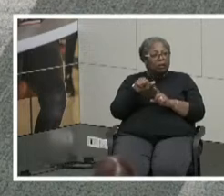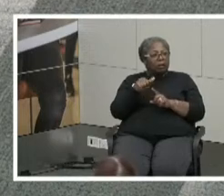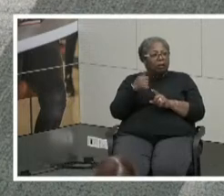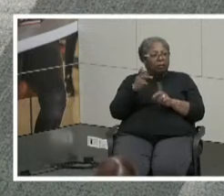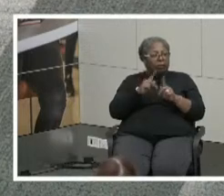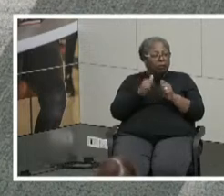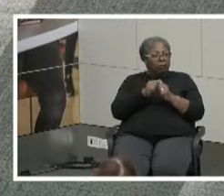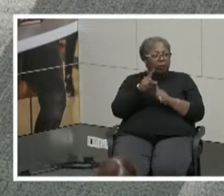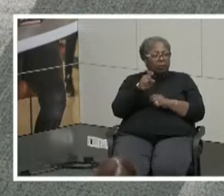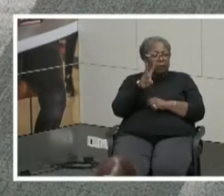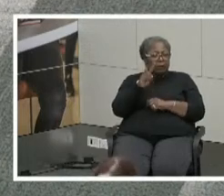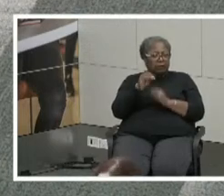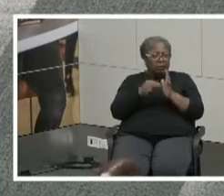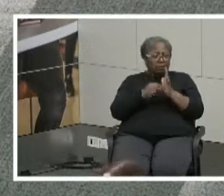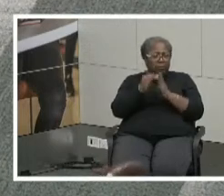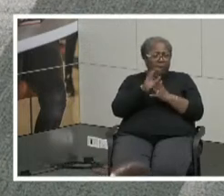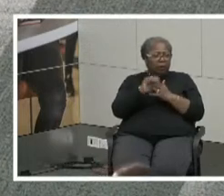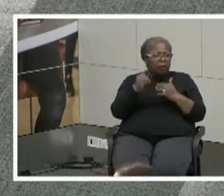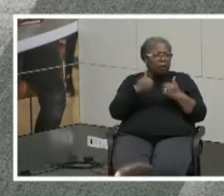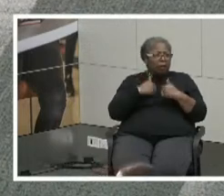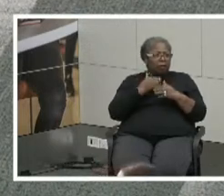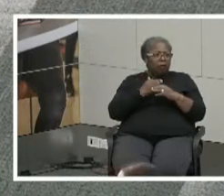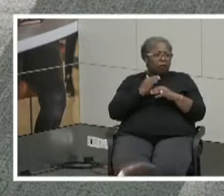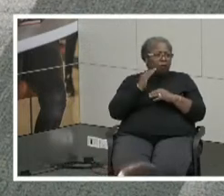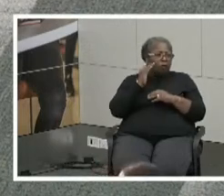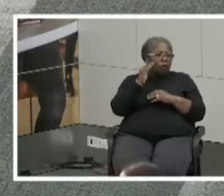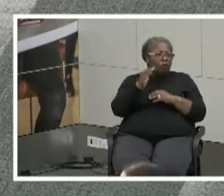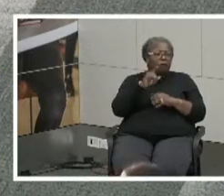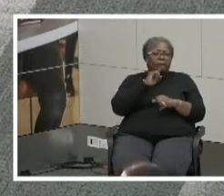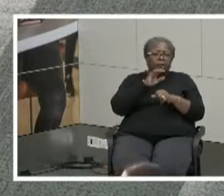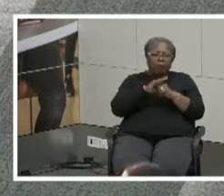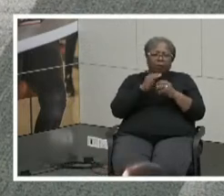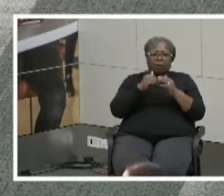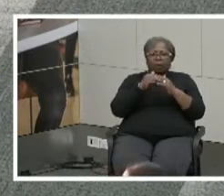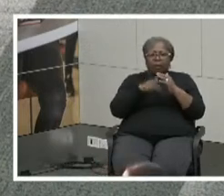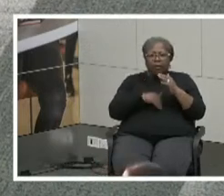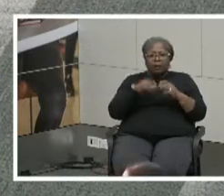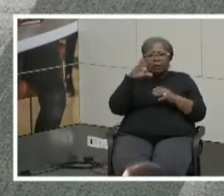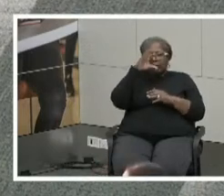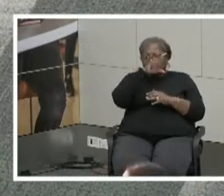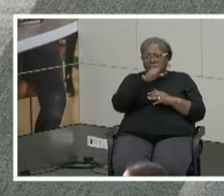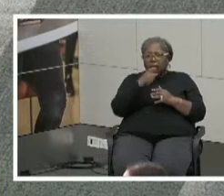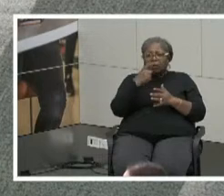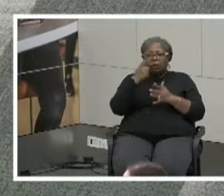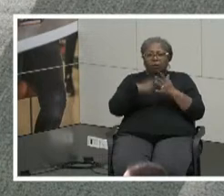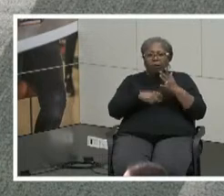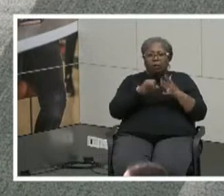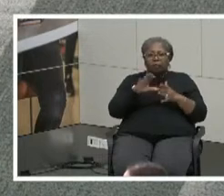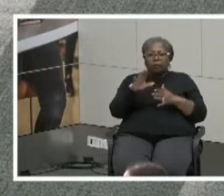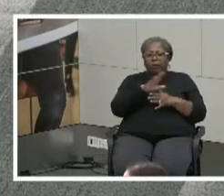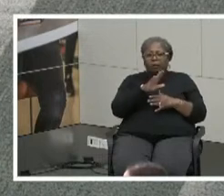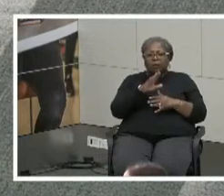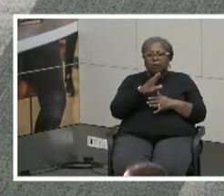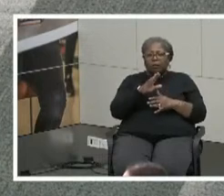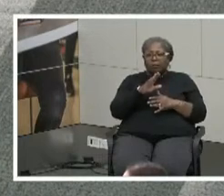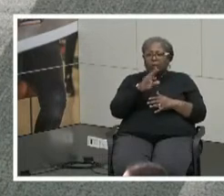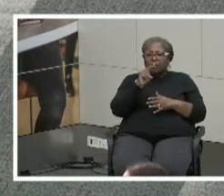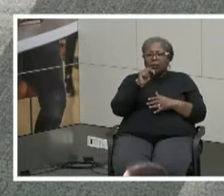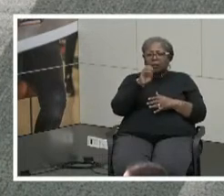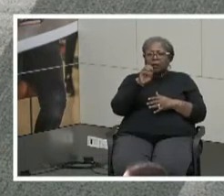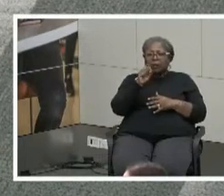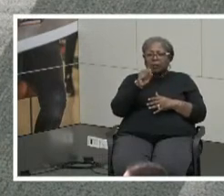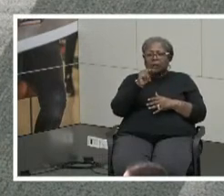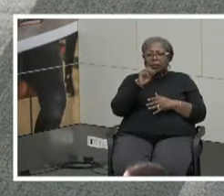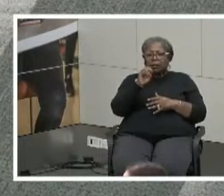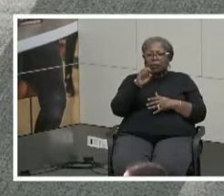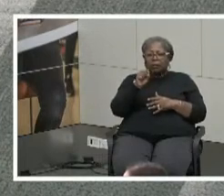dollar he has over promised underestimated the exorbitant cost of of his flawed NES